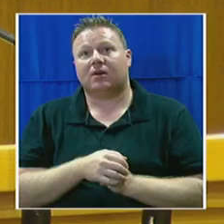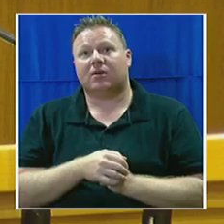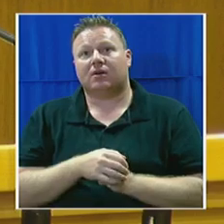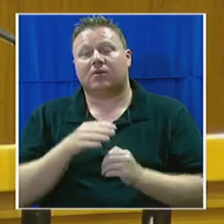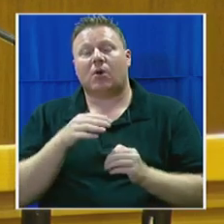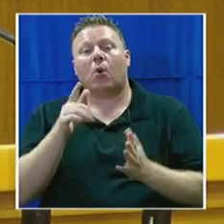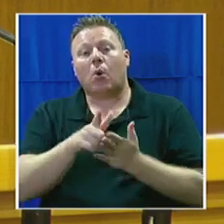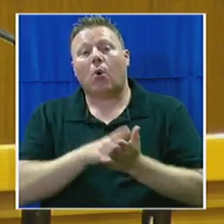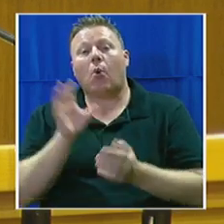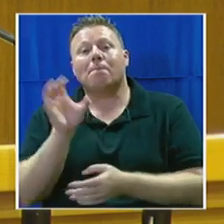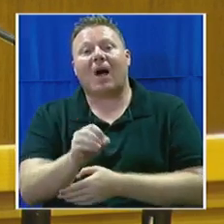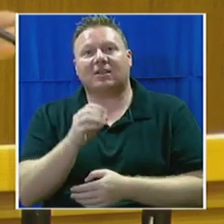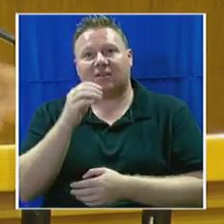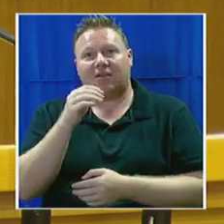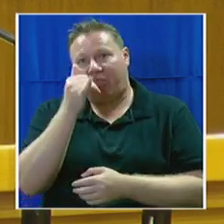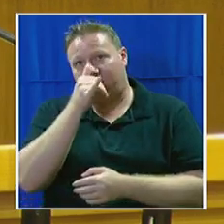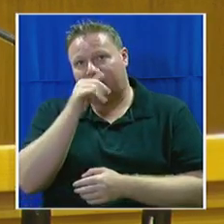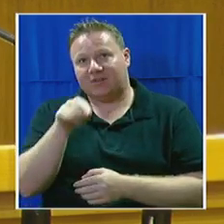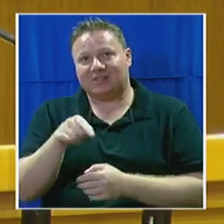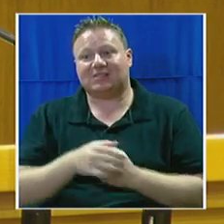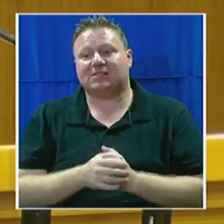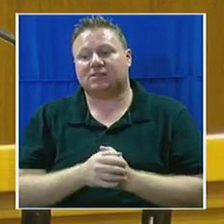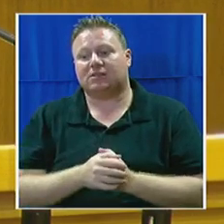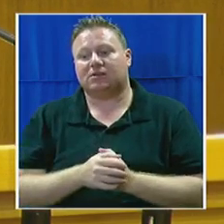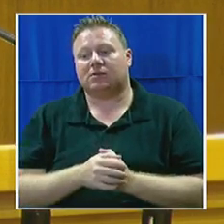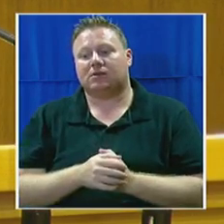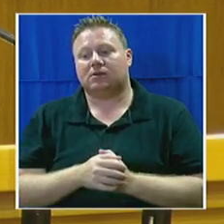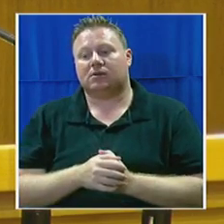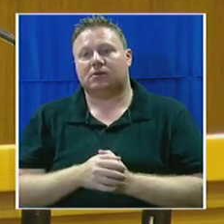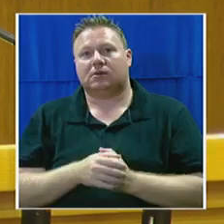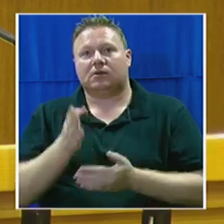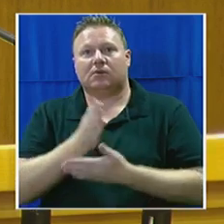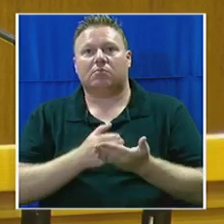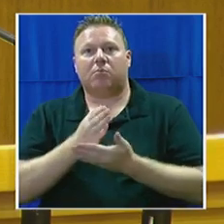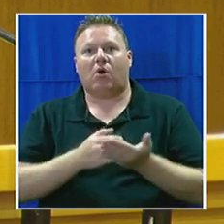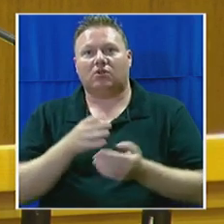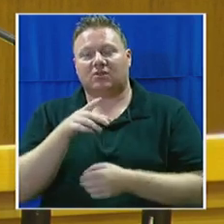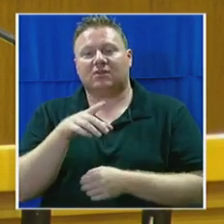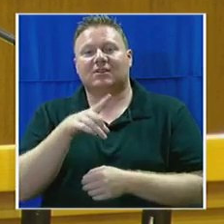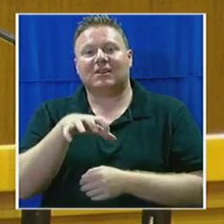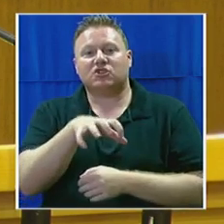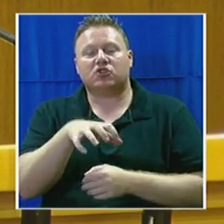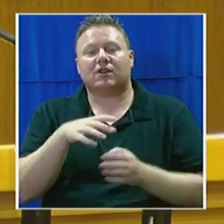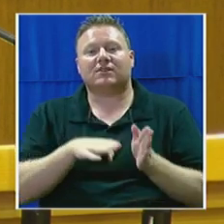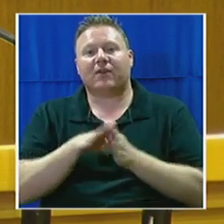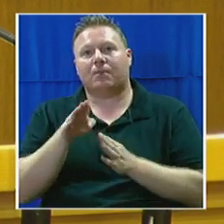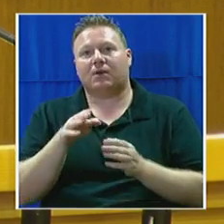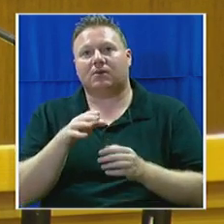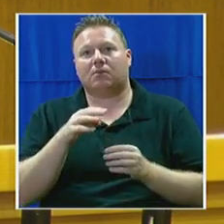the thieves. And that is part of this district development model in ensuring